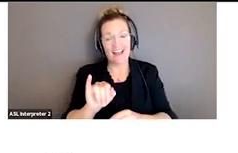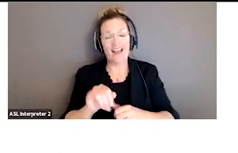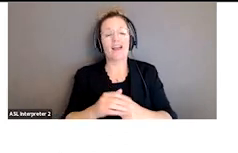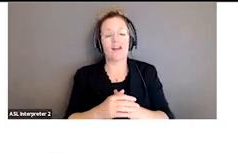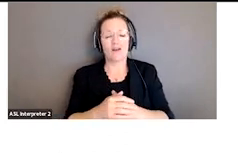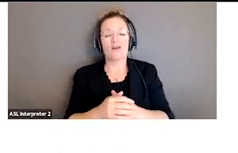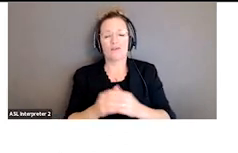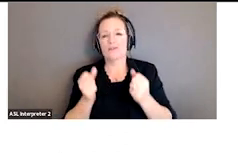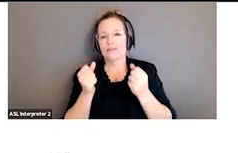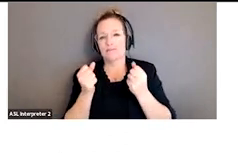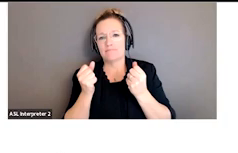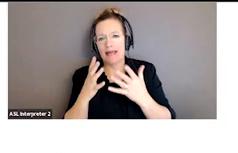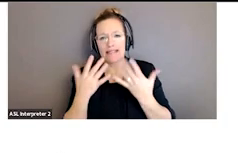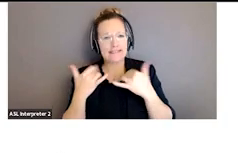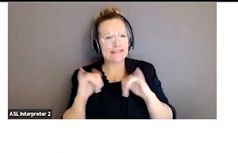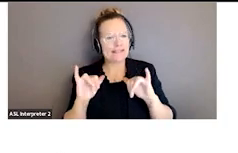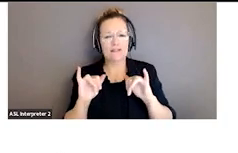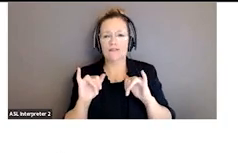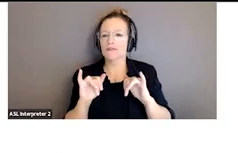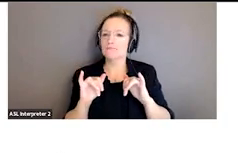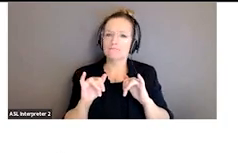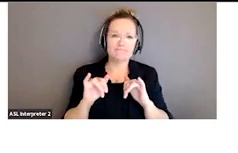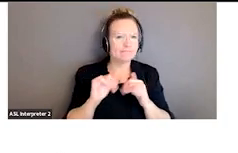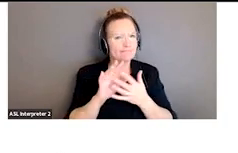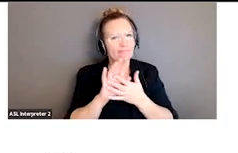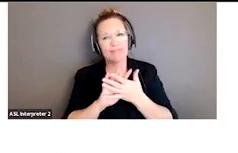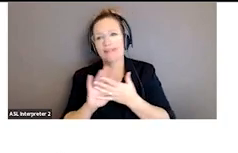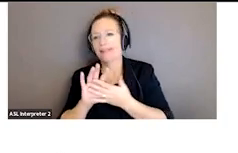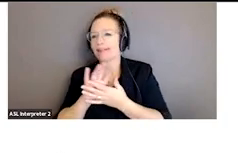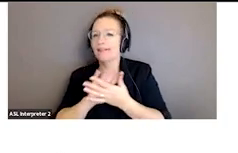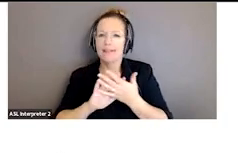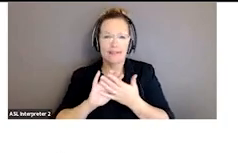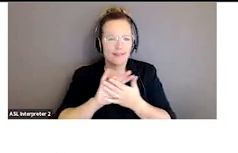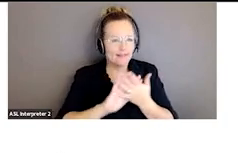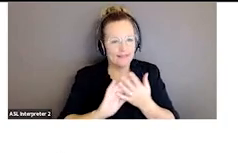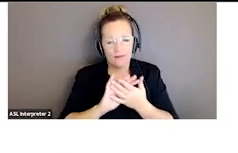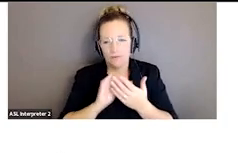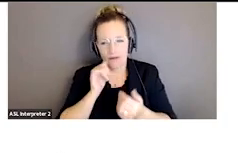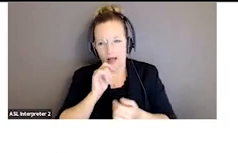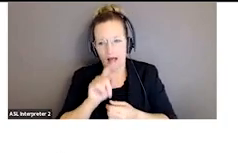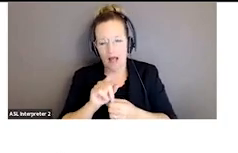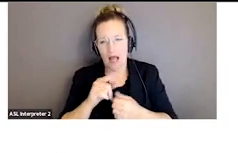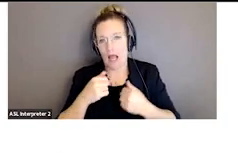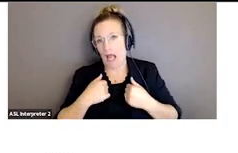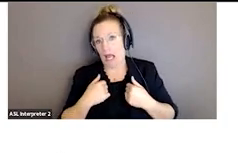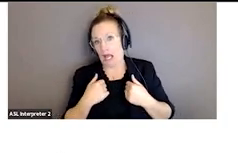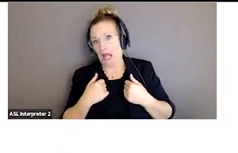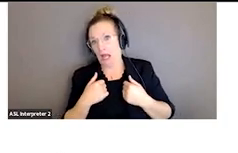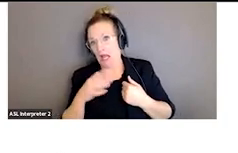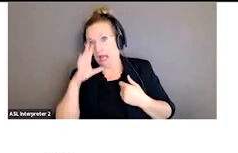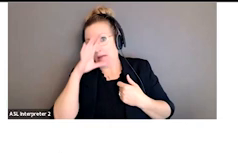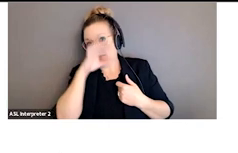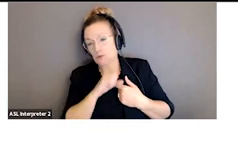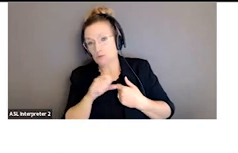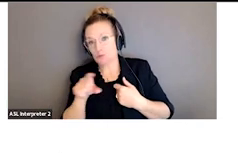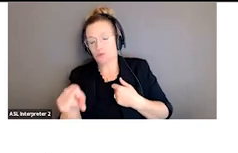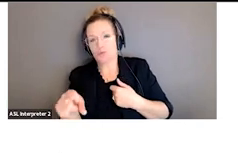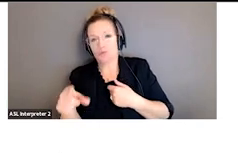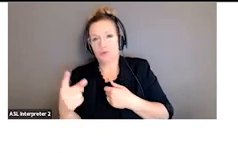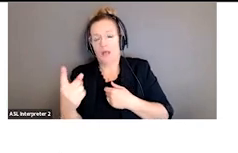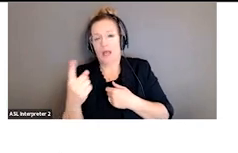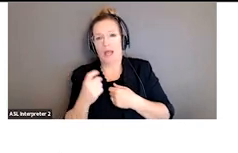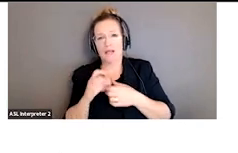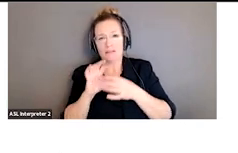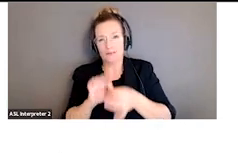open questions as to, what, and I assume here that we're talking about the